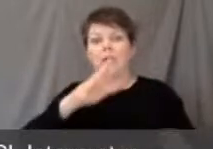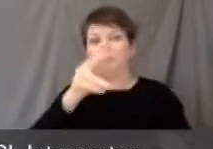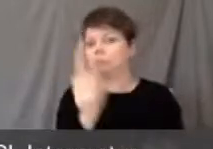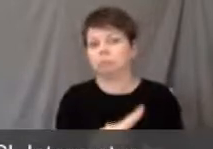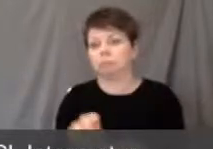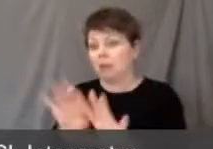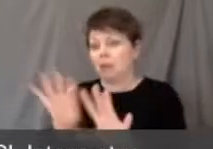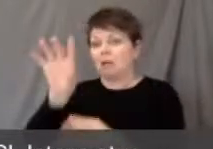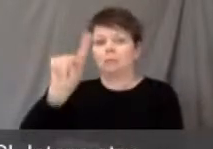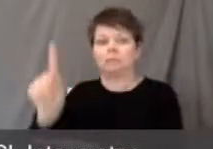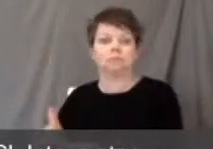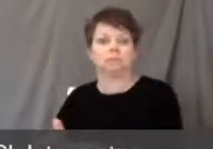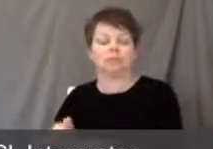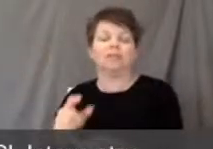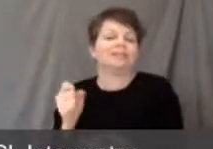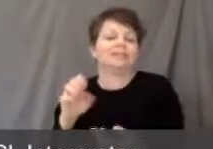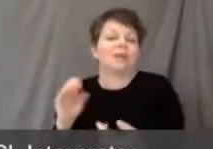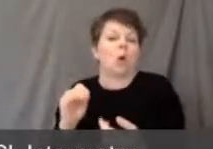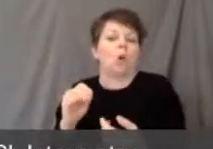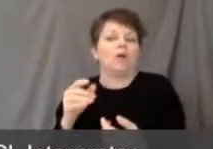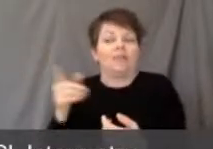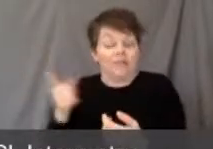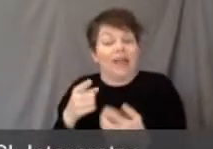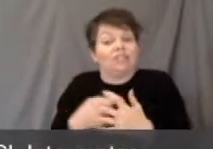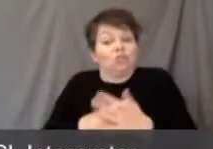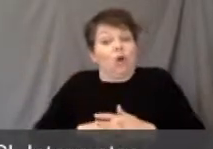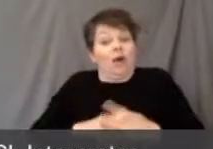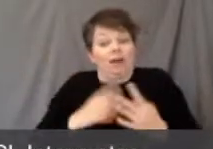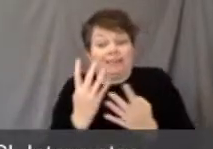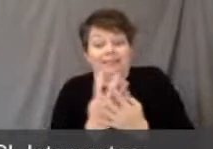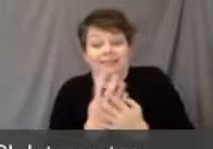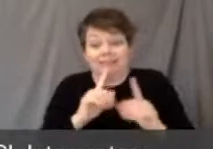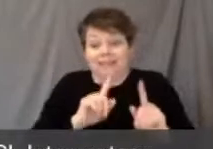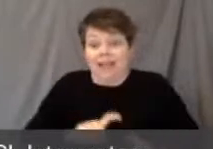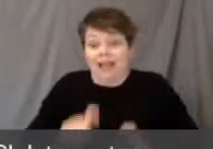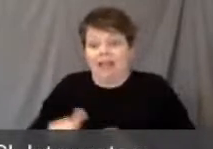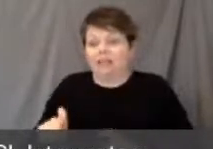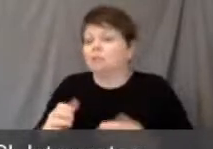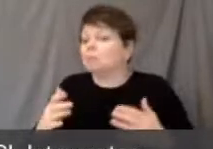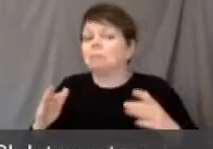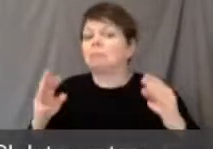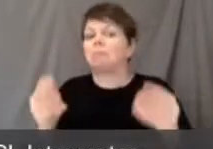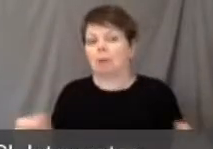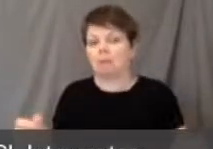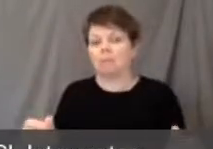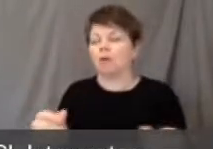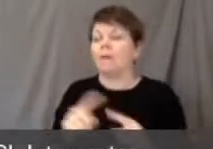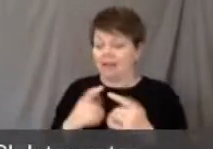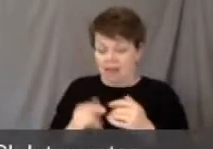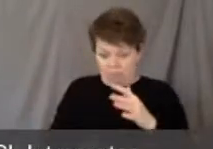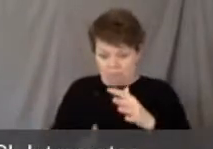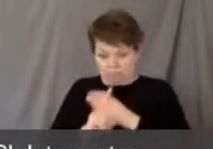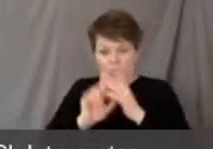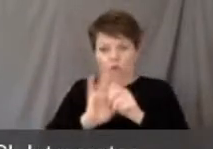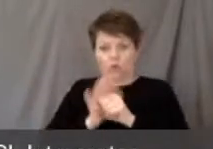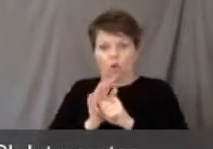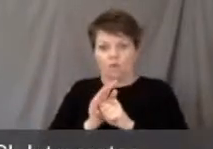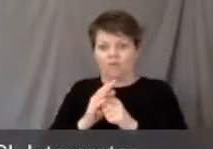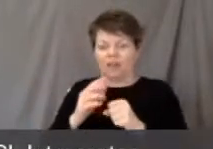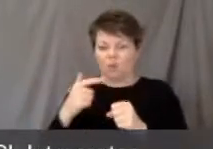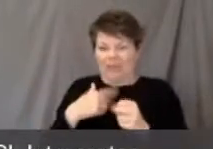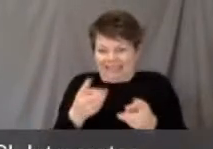didn't end up needing to mass market this, but because the technology existed, we were able to get through the scientific preclinical stuff pretty quickly.